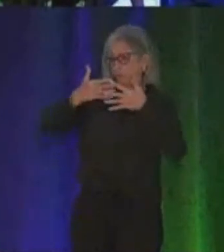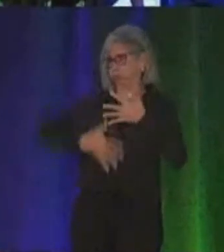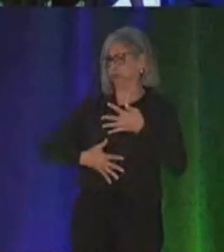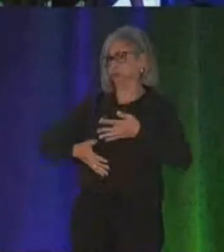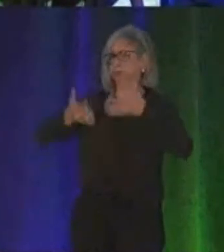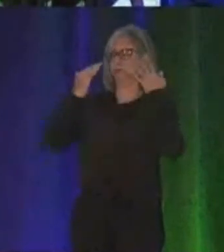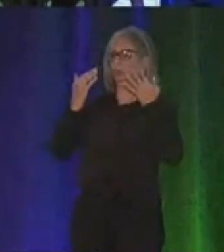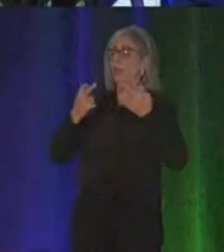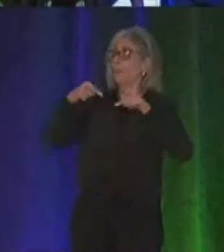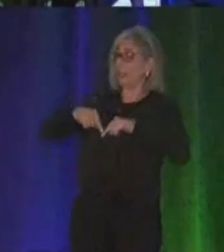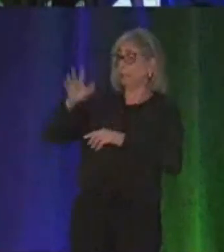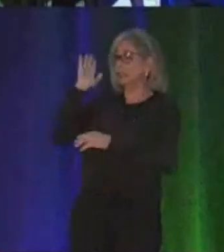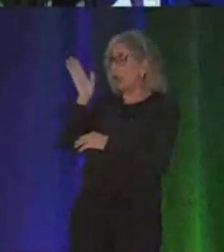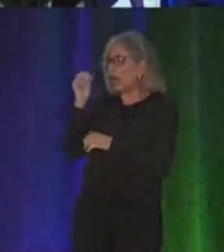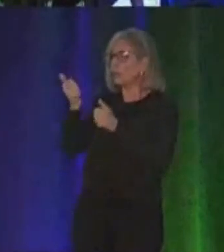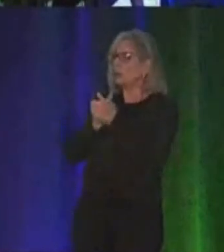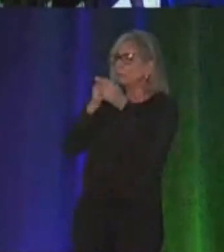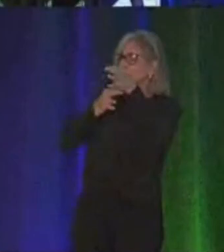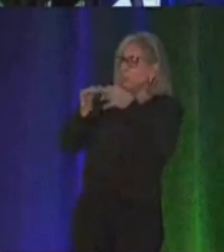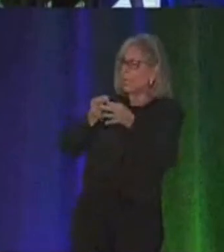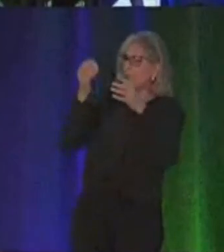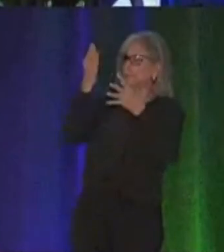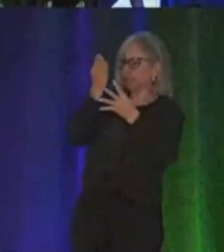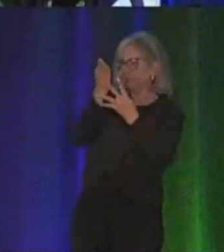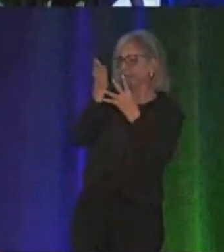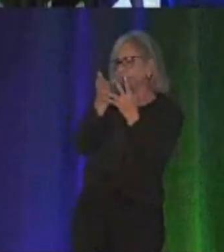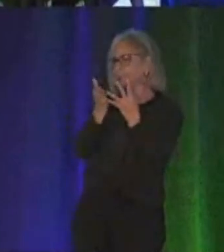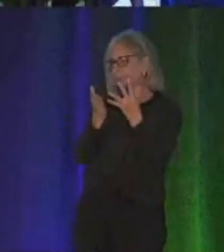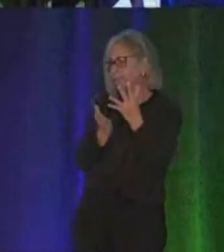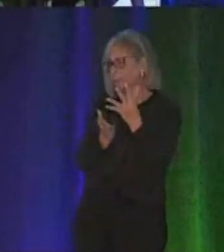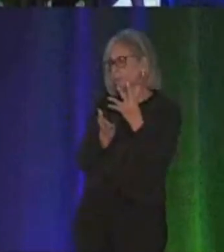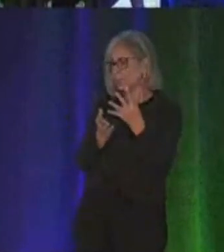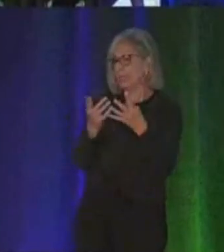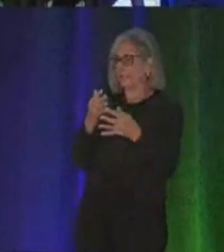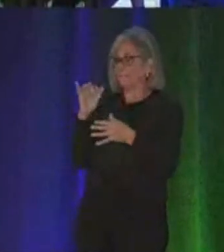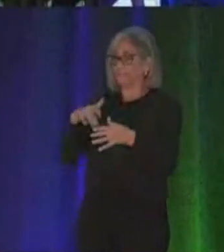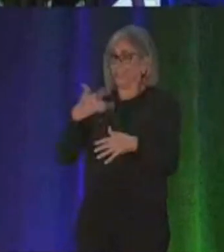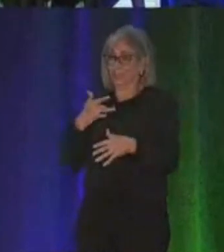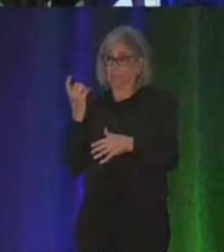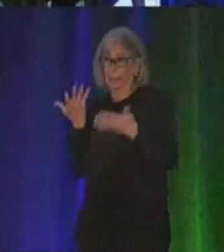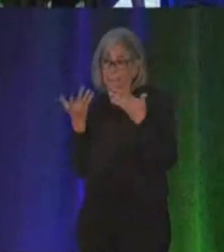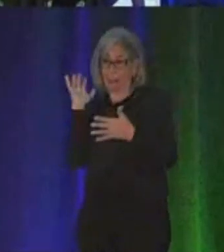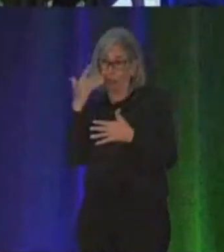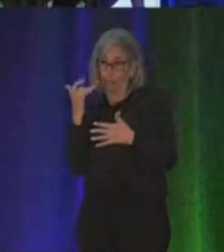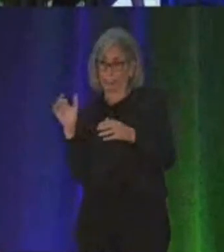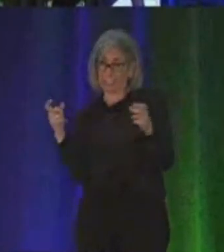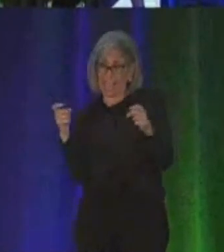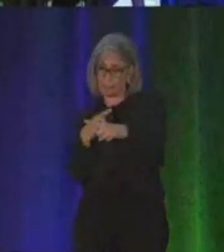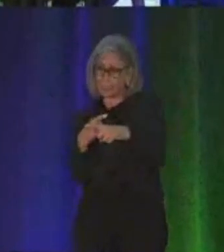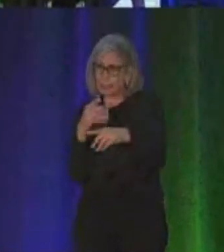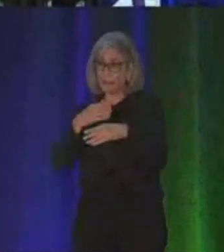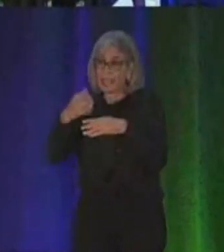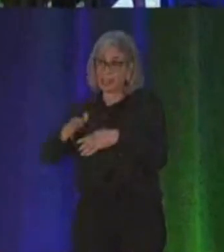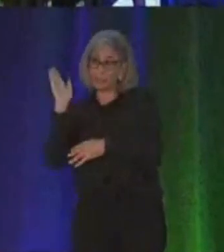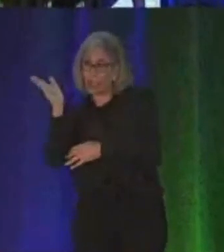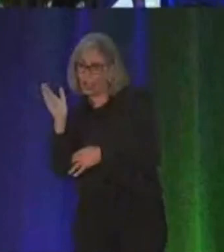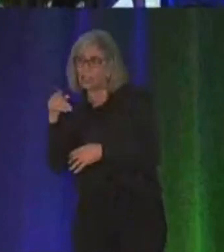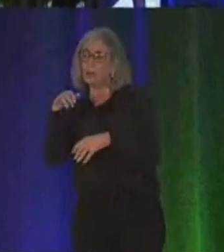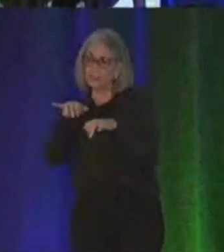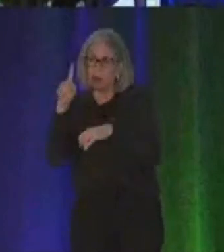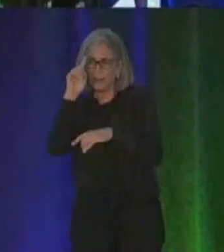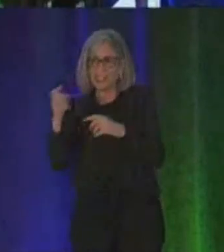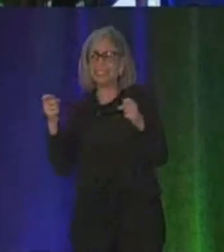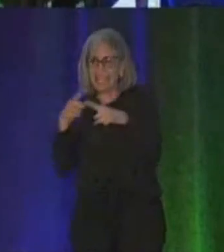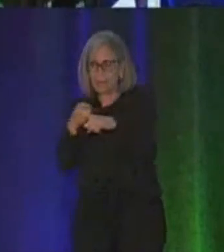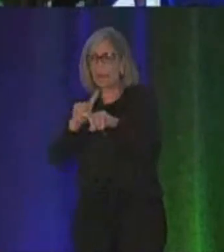this talk, we're going to go through each part of it. It does seem really complicated. By the end of the talk, you guys are still going to think it's